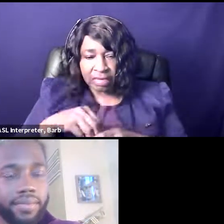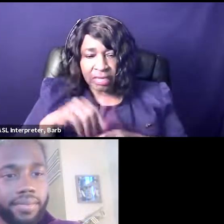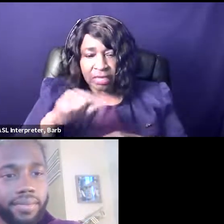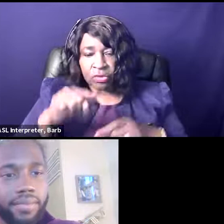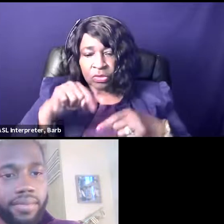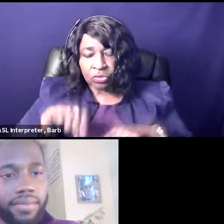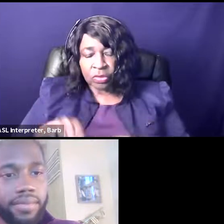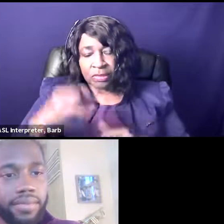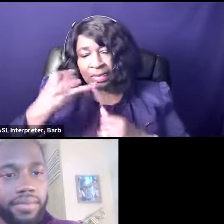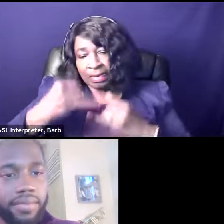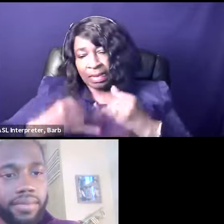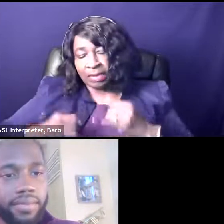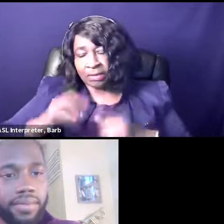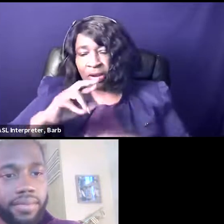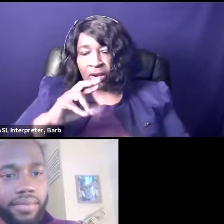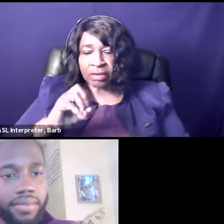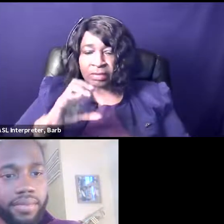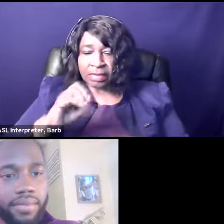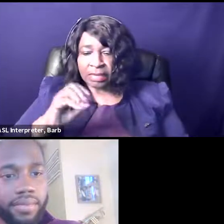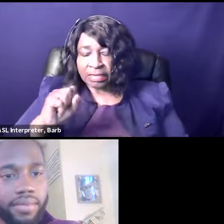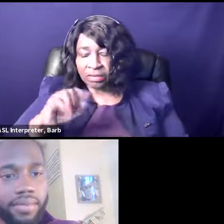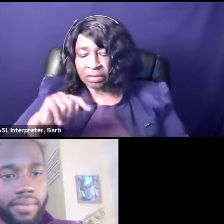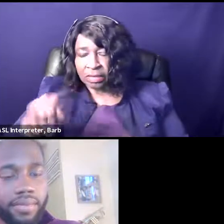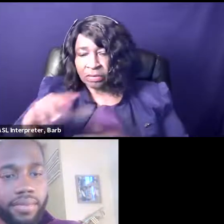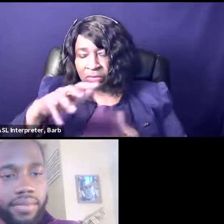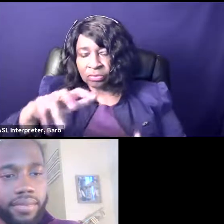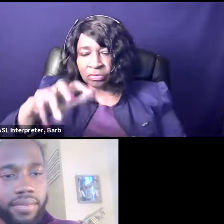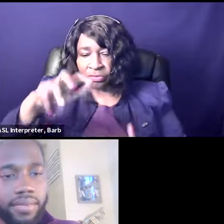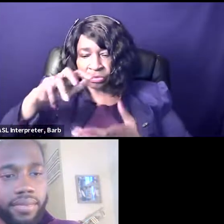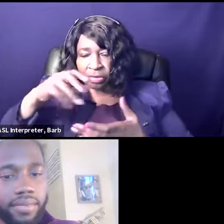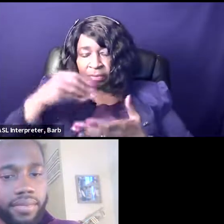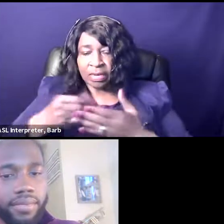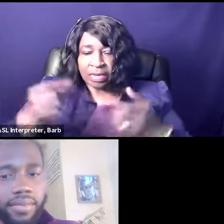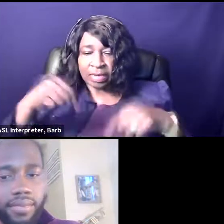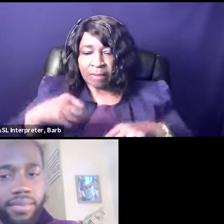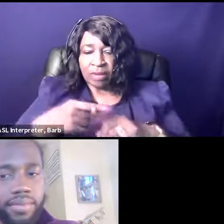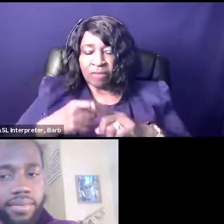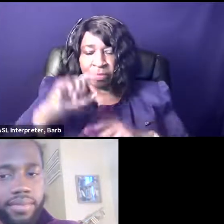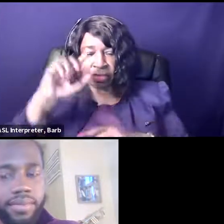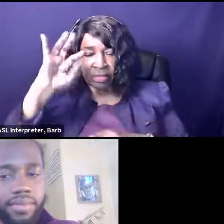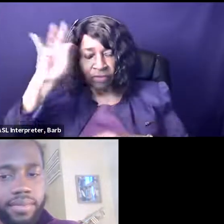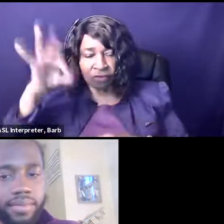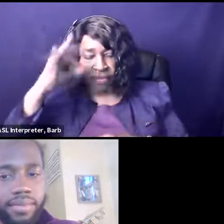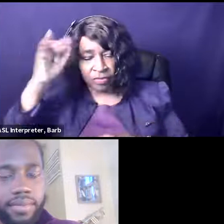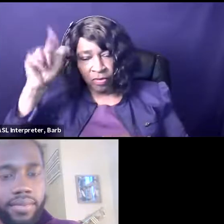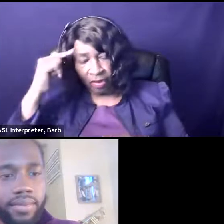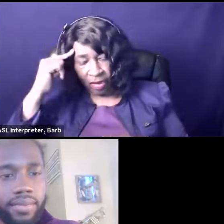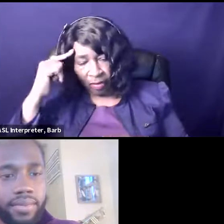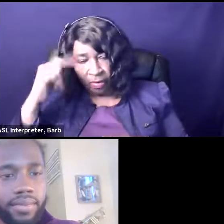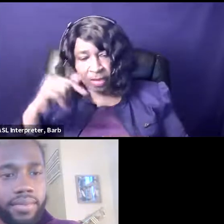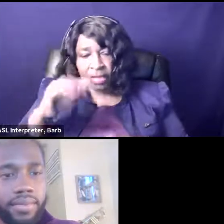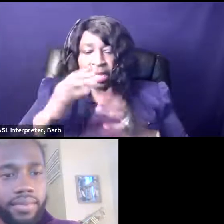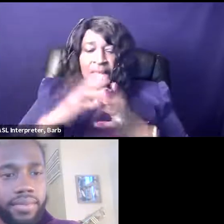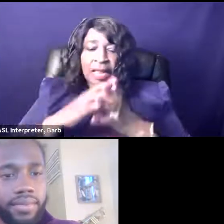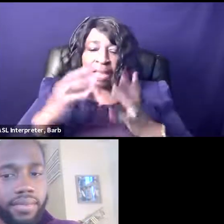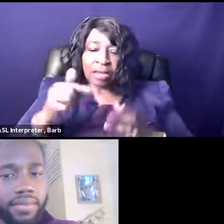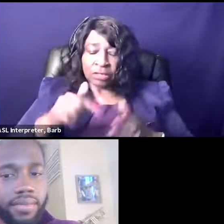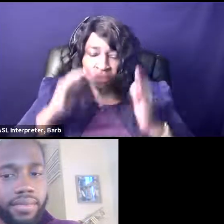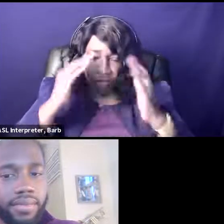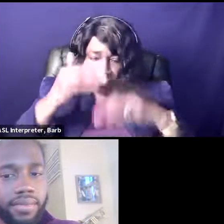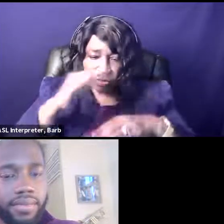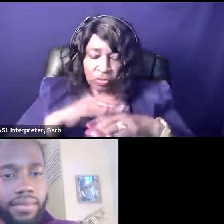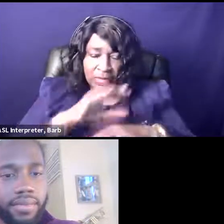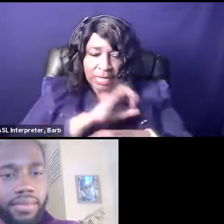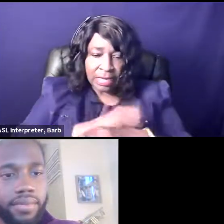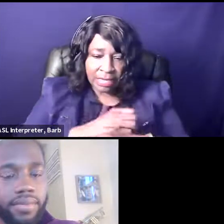recession. And so there was a ton of money coming from the federal government in the stimulus, and a lot of it was focused on energy.